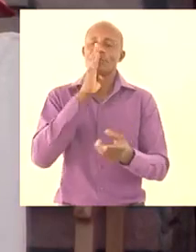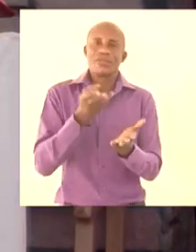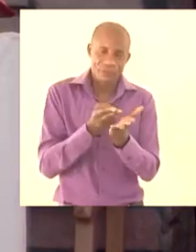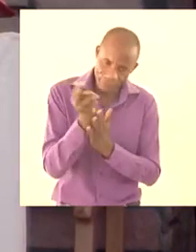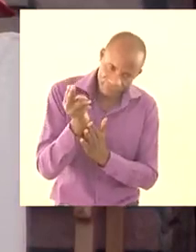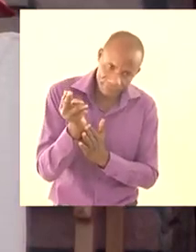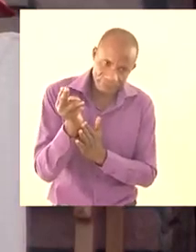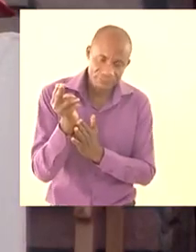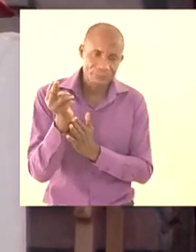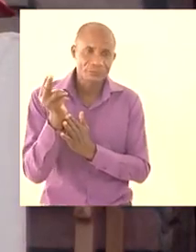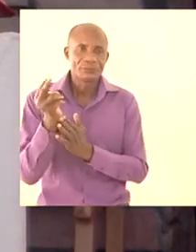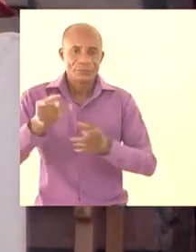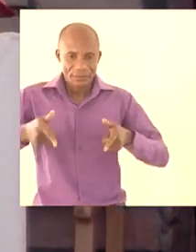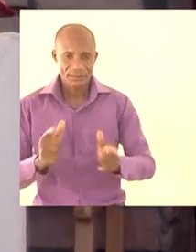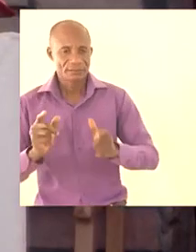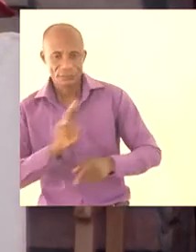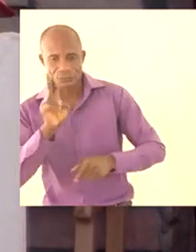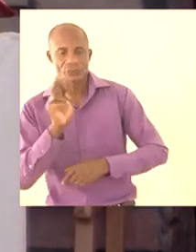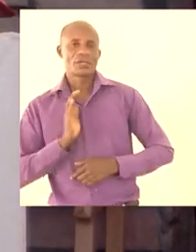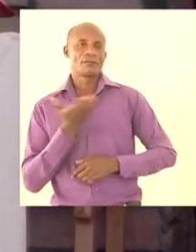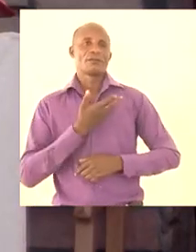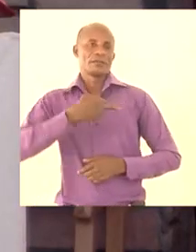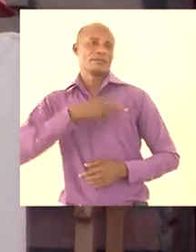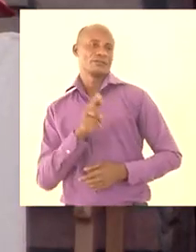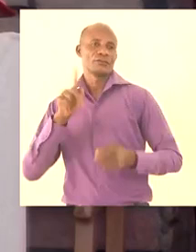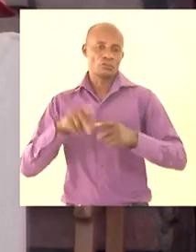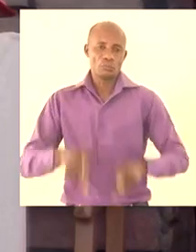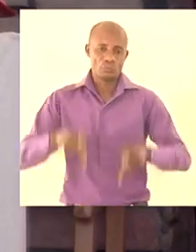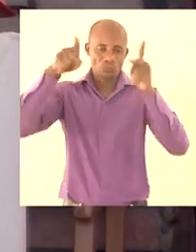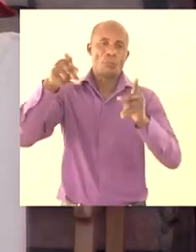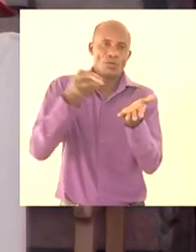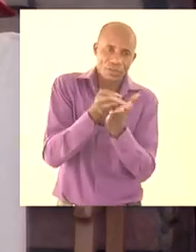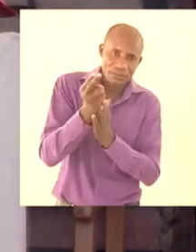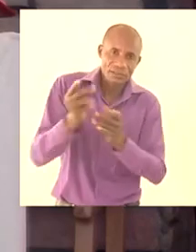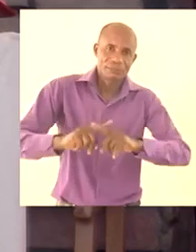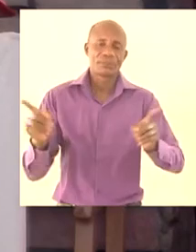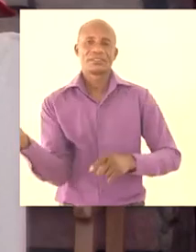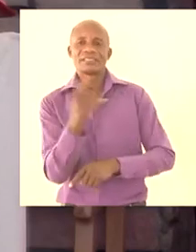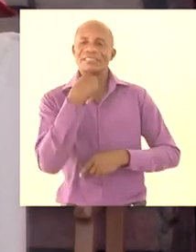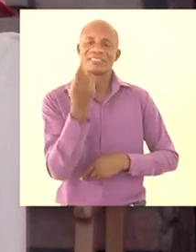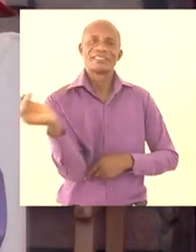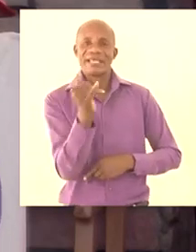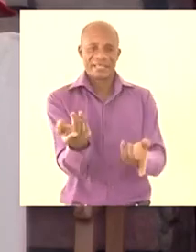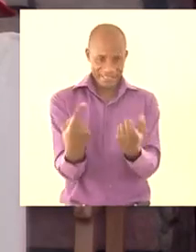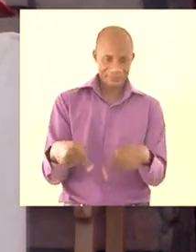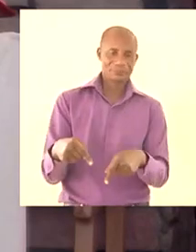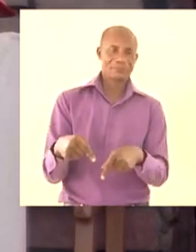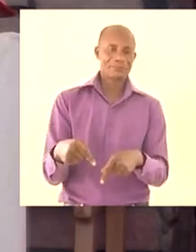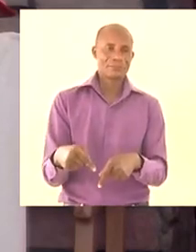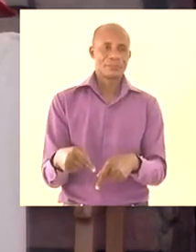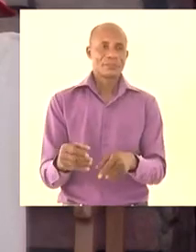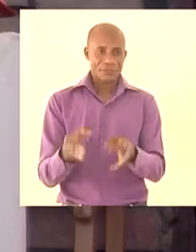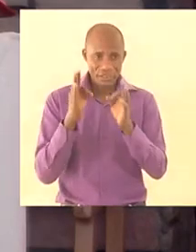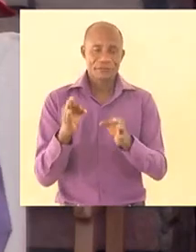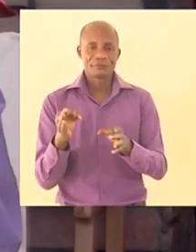And using, saying, let's use our religion to promote integrity. But they said they came. And if